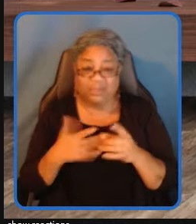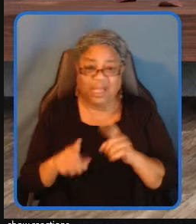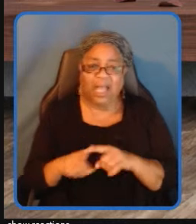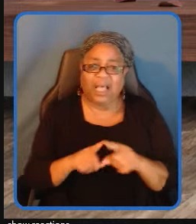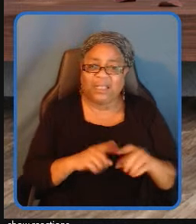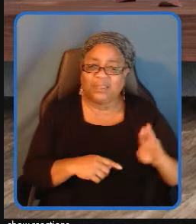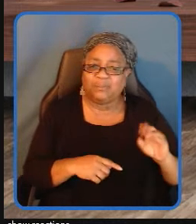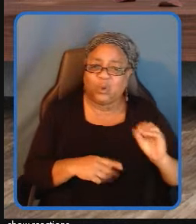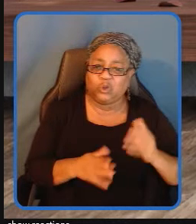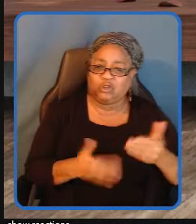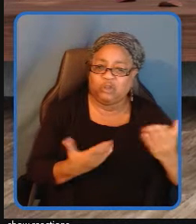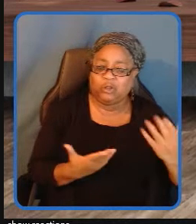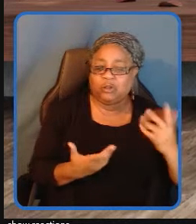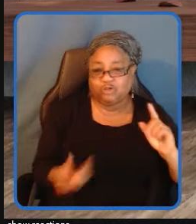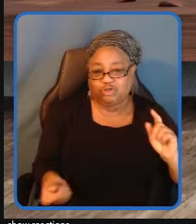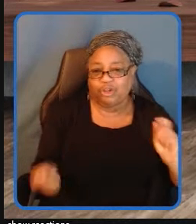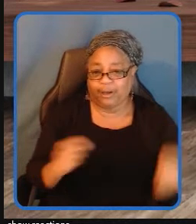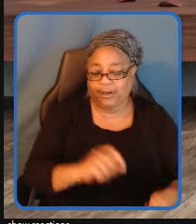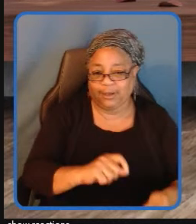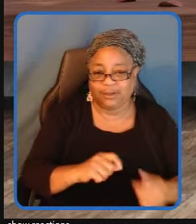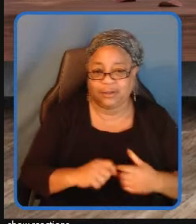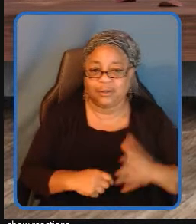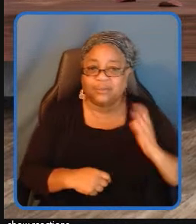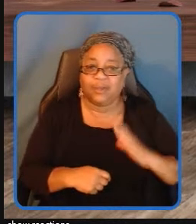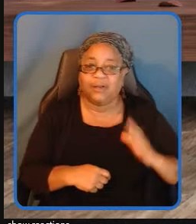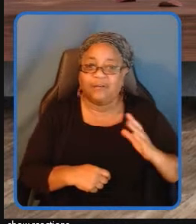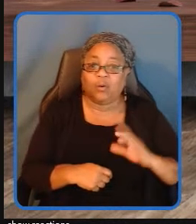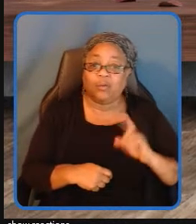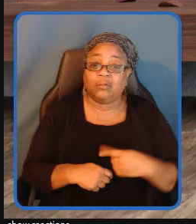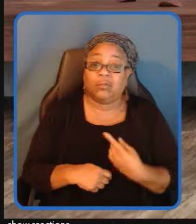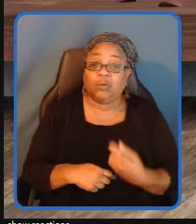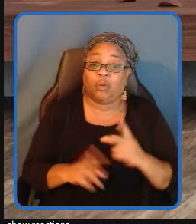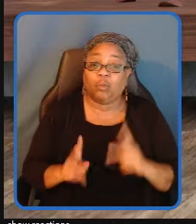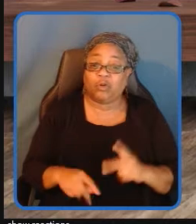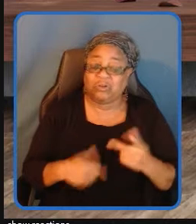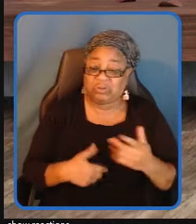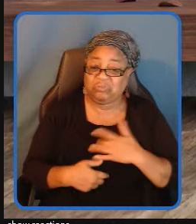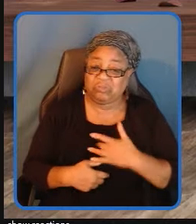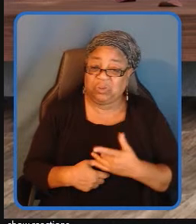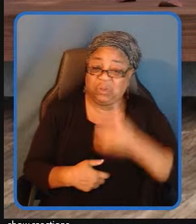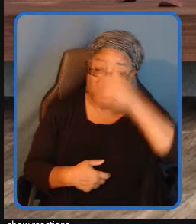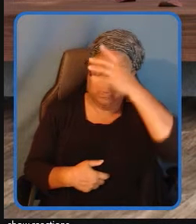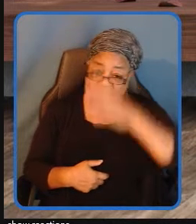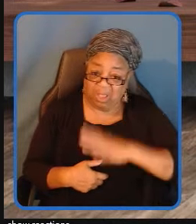about it has changed. It used to be the sole person, usually a man who was in